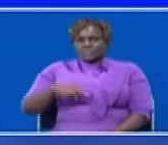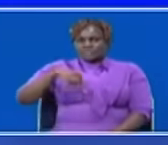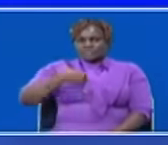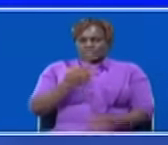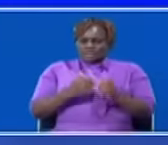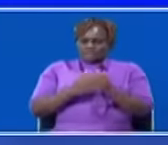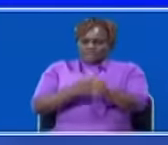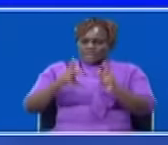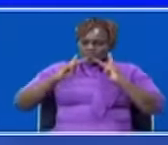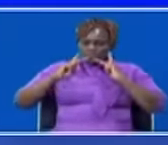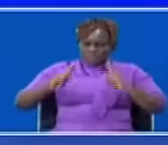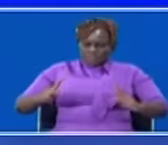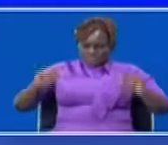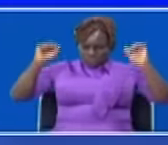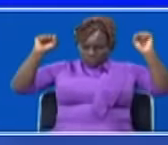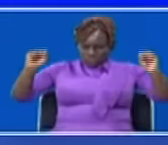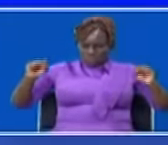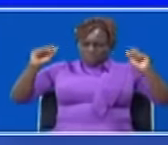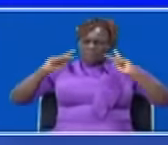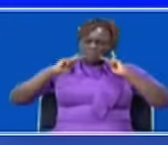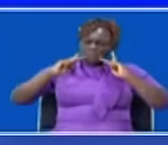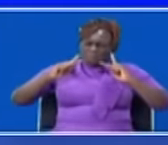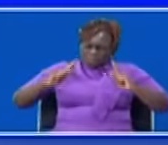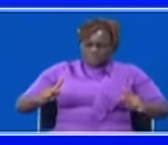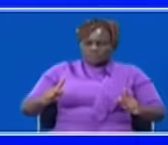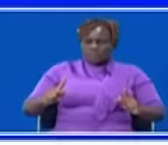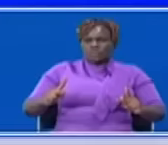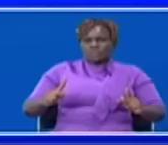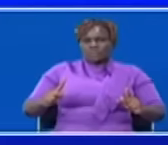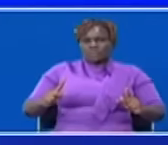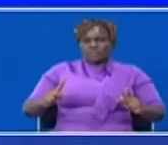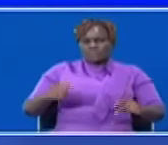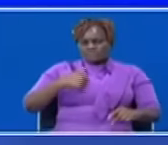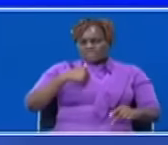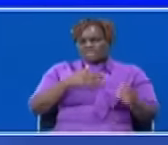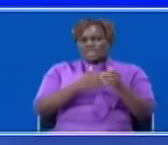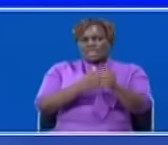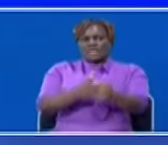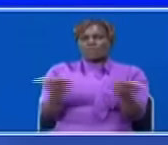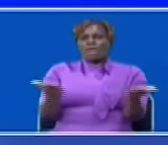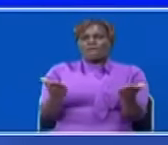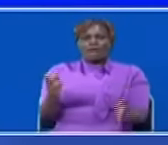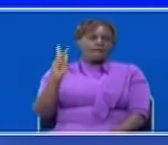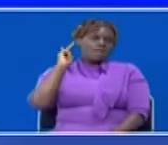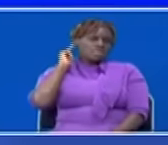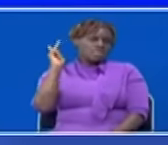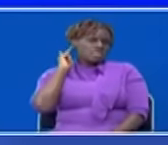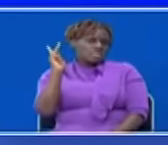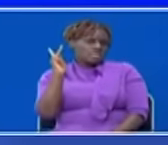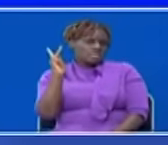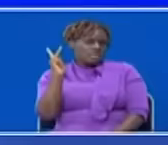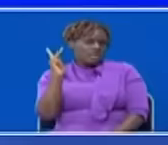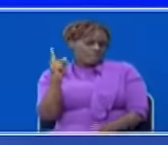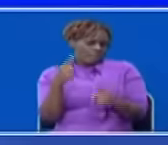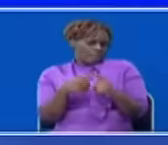peaceful protest. The most peaceful protest in this whole process is one I led in Kisii. I led that protest. Mm-hmm.